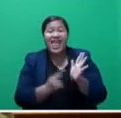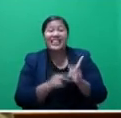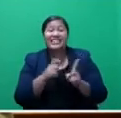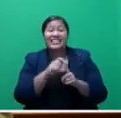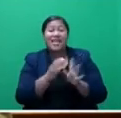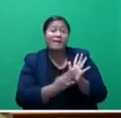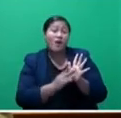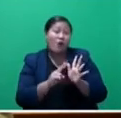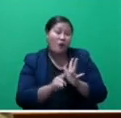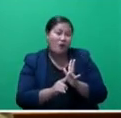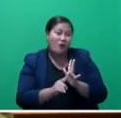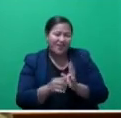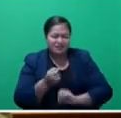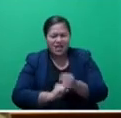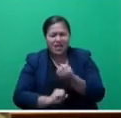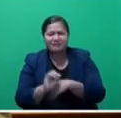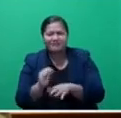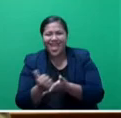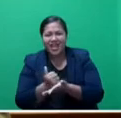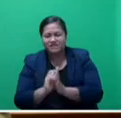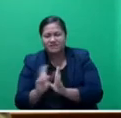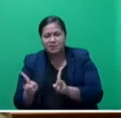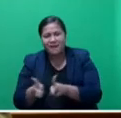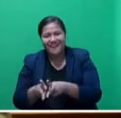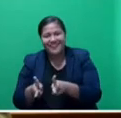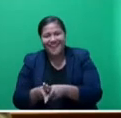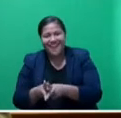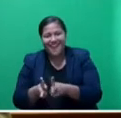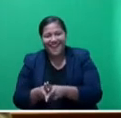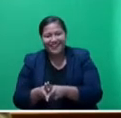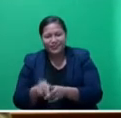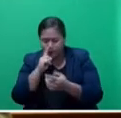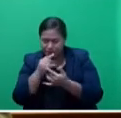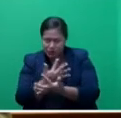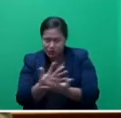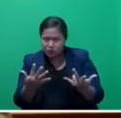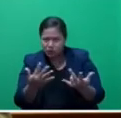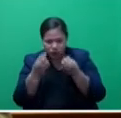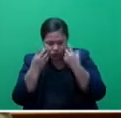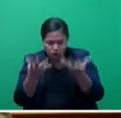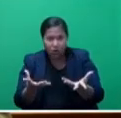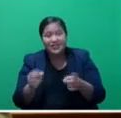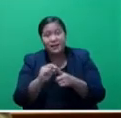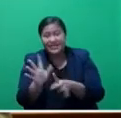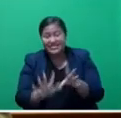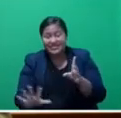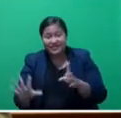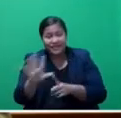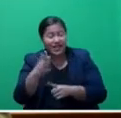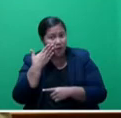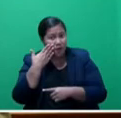Fiji become a proactive partner in our public showcases and civic awareness program to outreach and